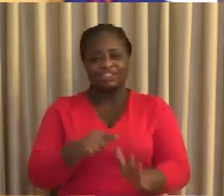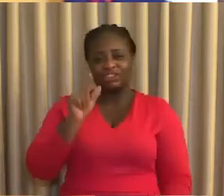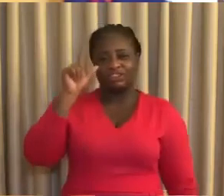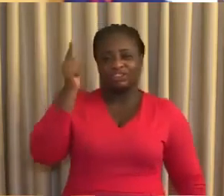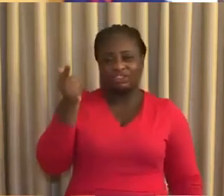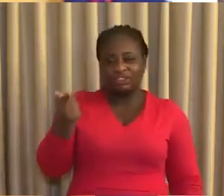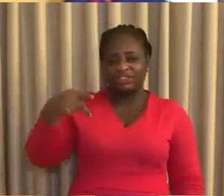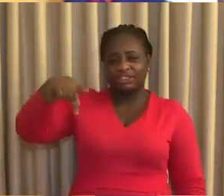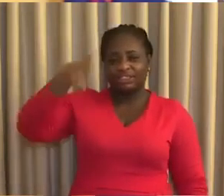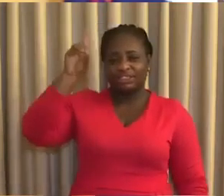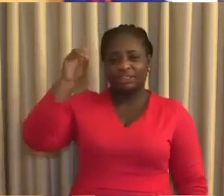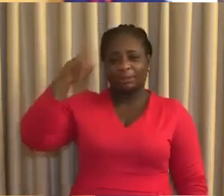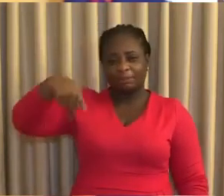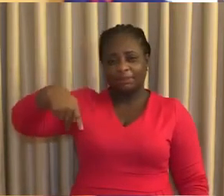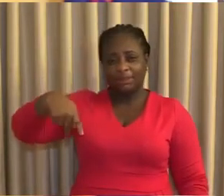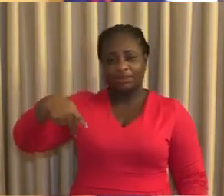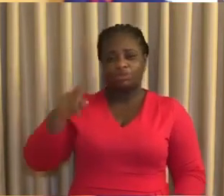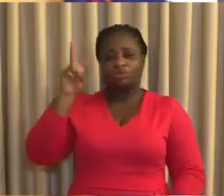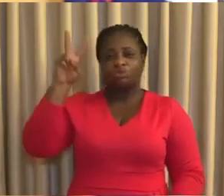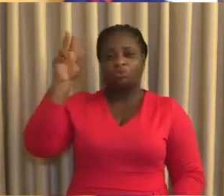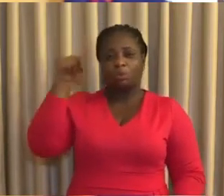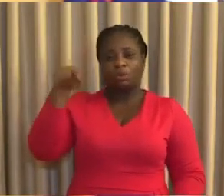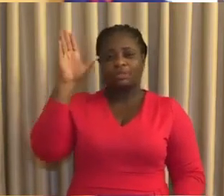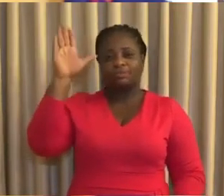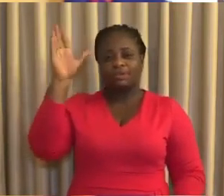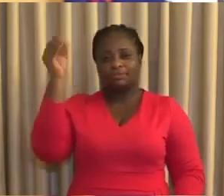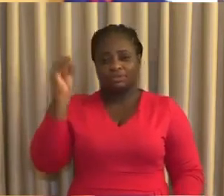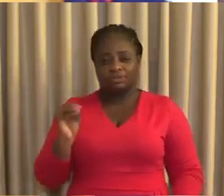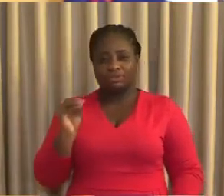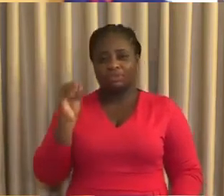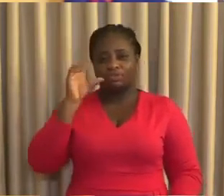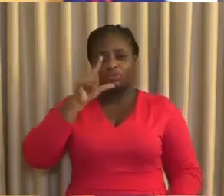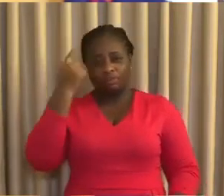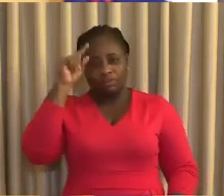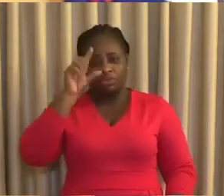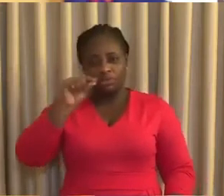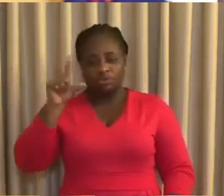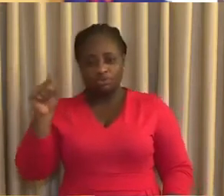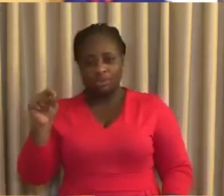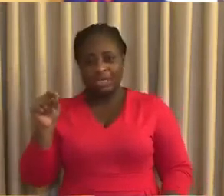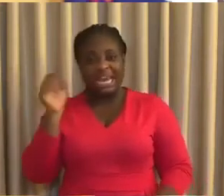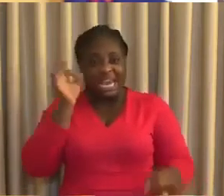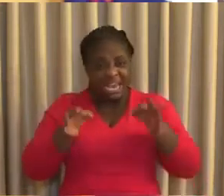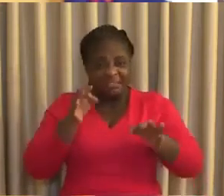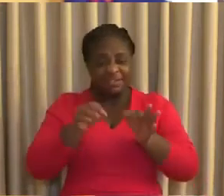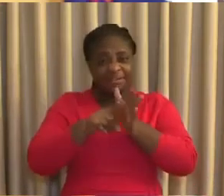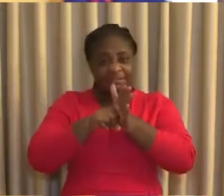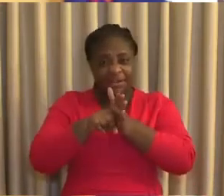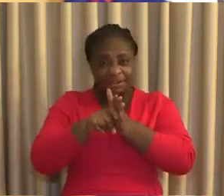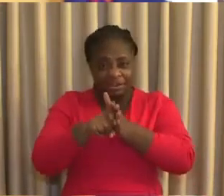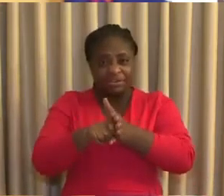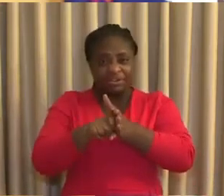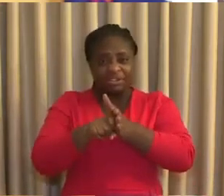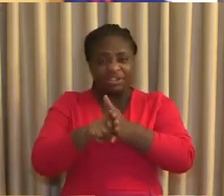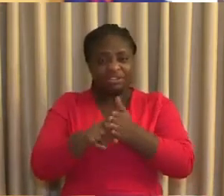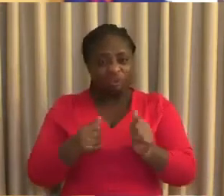of 2.5% for 2020, should the virus continue to linger for the rest of the year, the effects